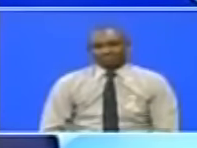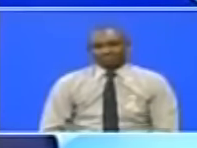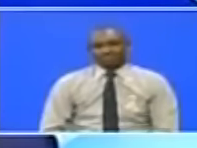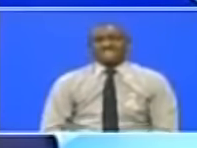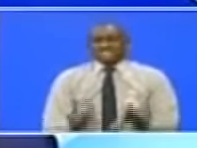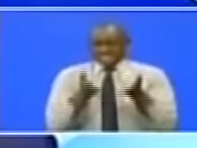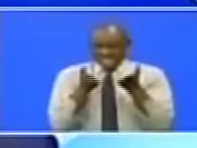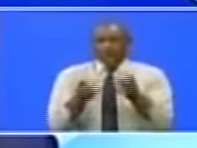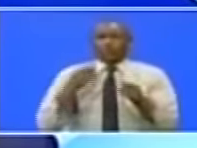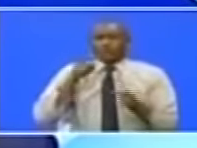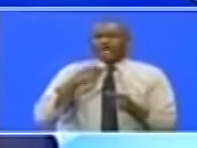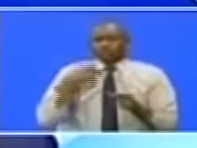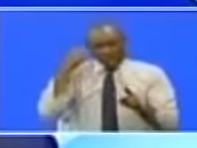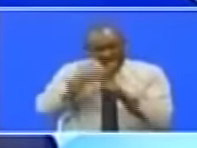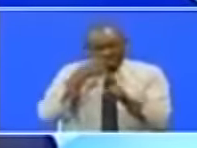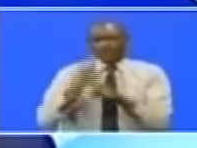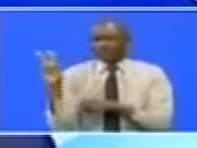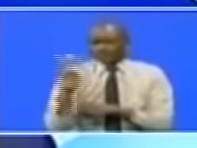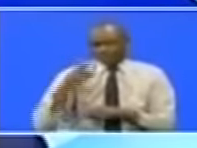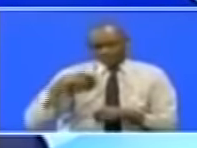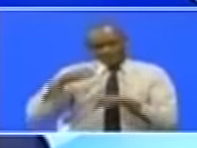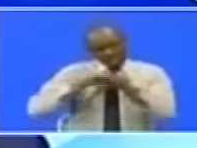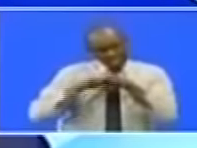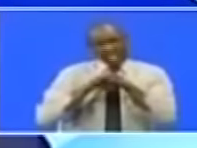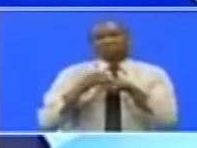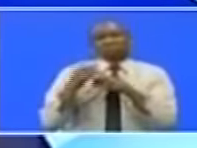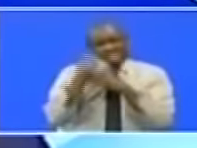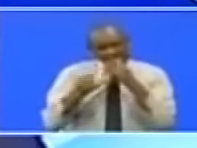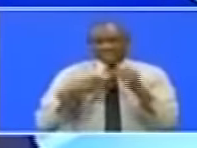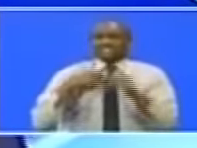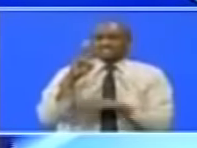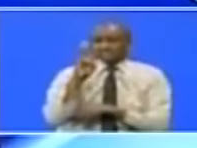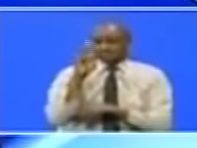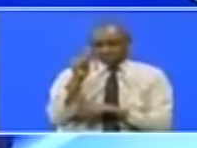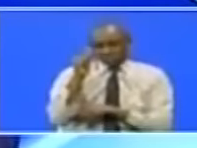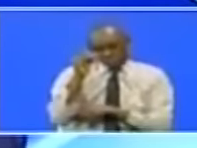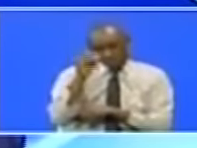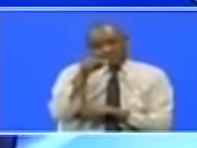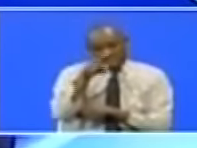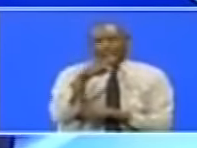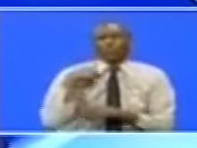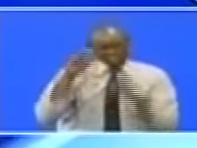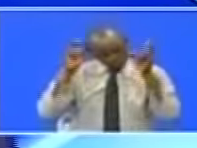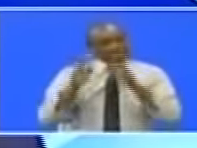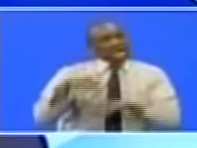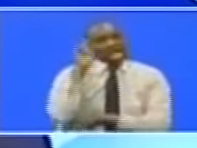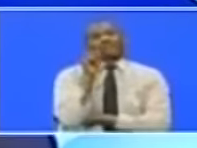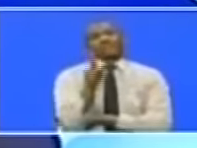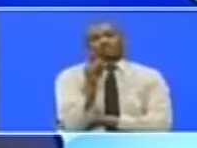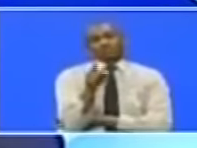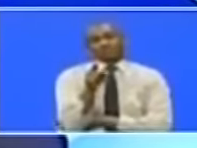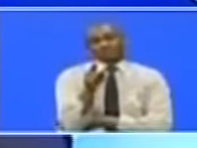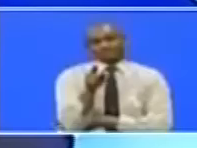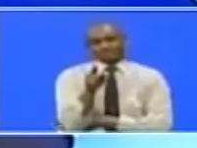The push to advocate for value addition from African countries will be one of the talking points at the ongoing World Trade Organization Ministerial